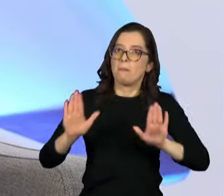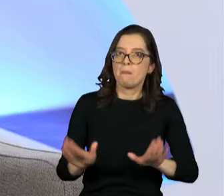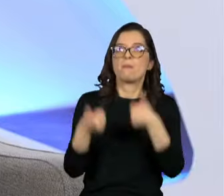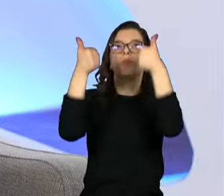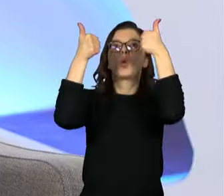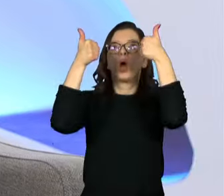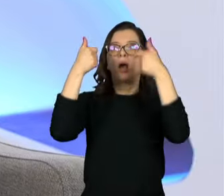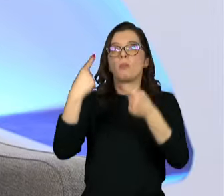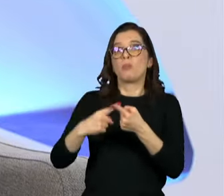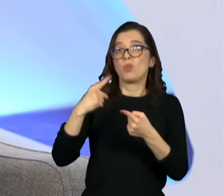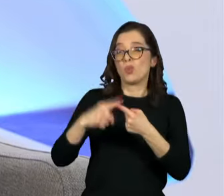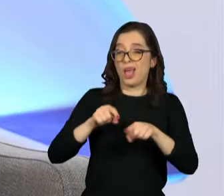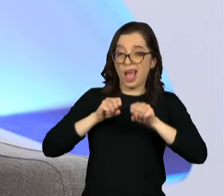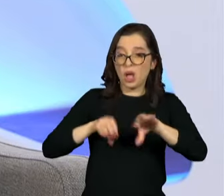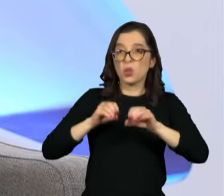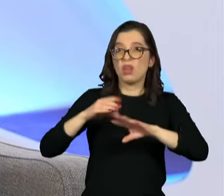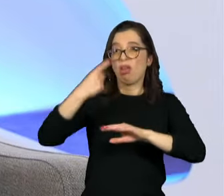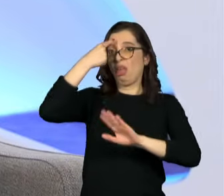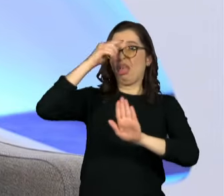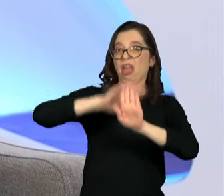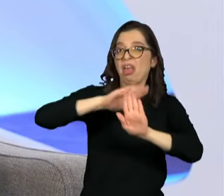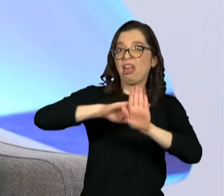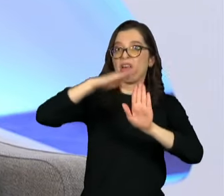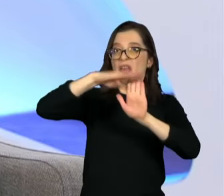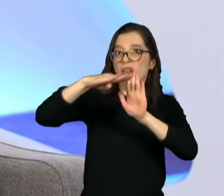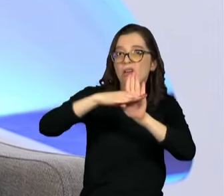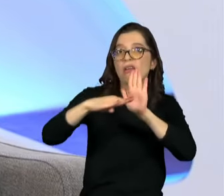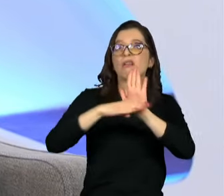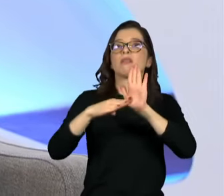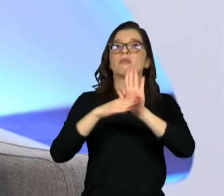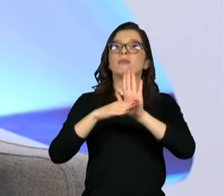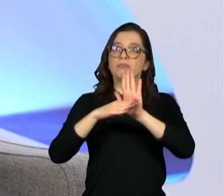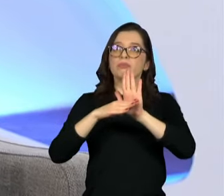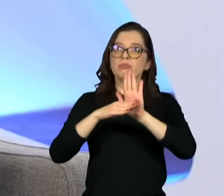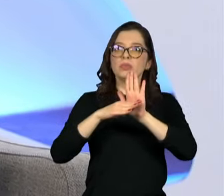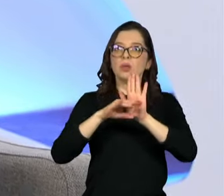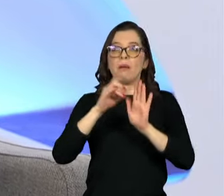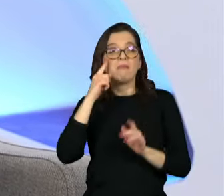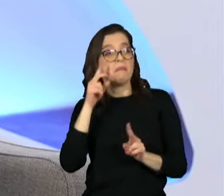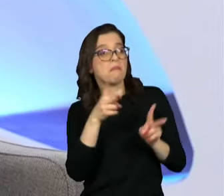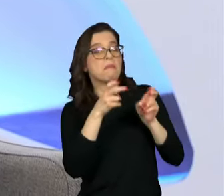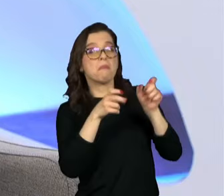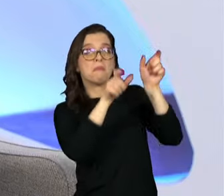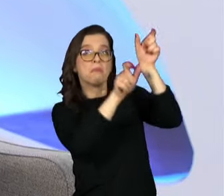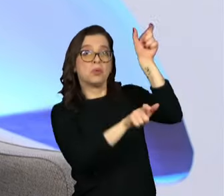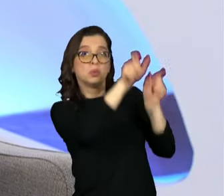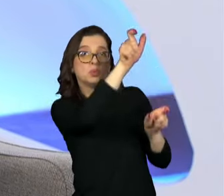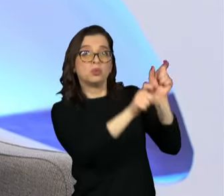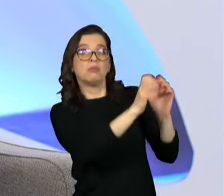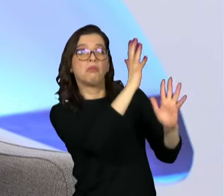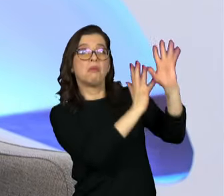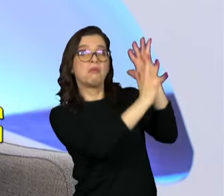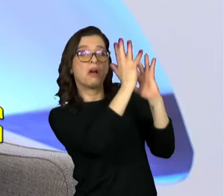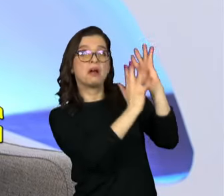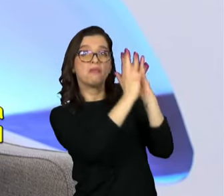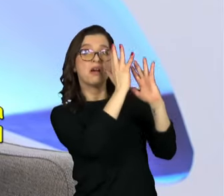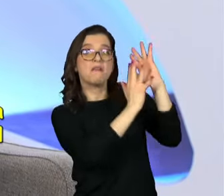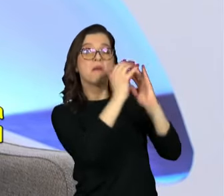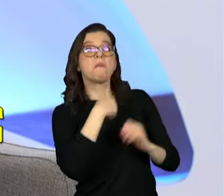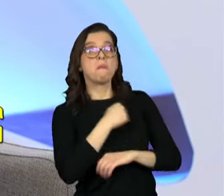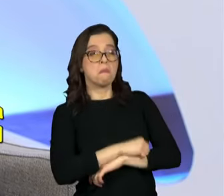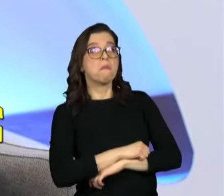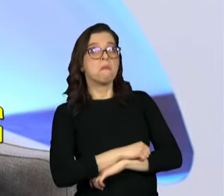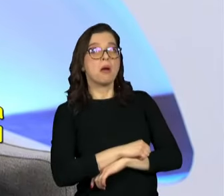think moral and civic education, education in the civic virtue of listening to one another across